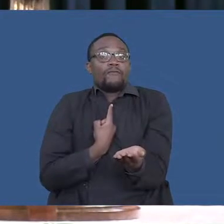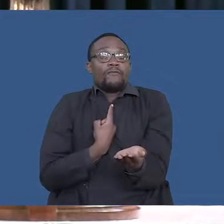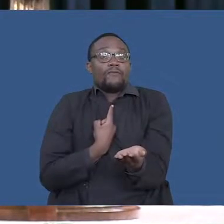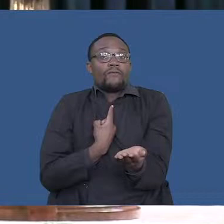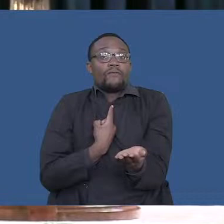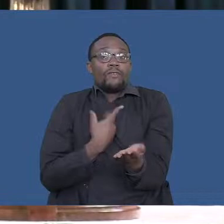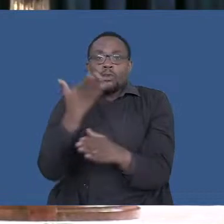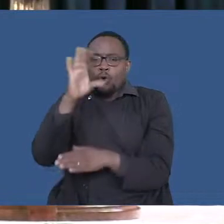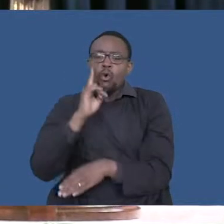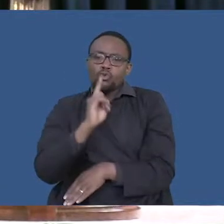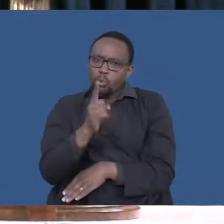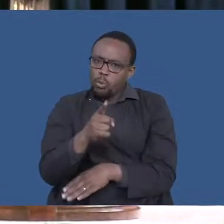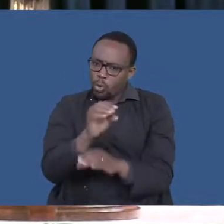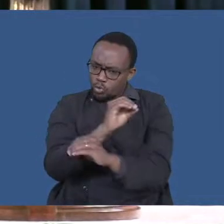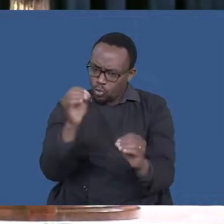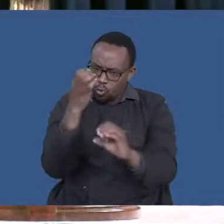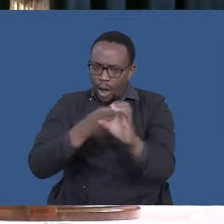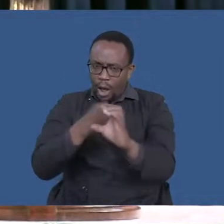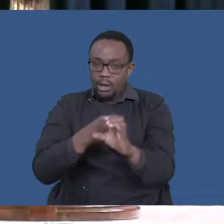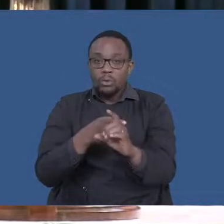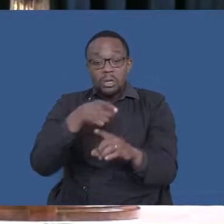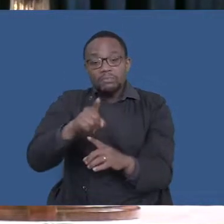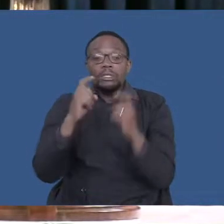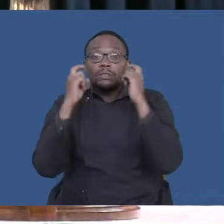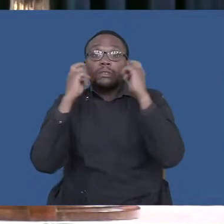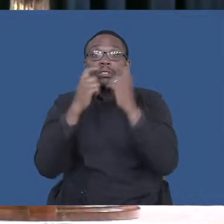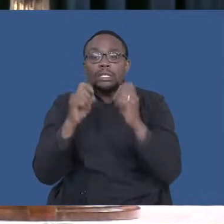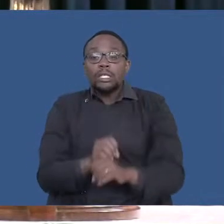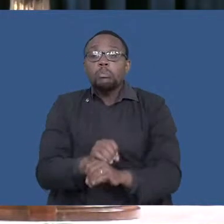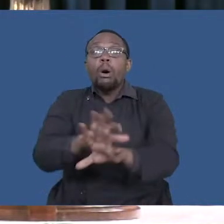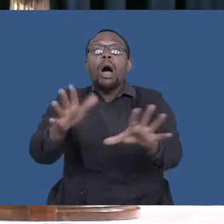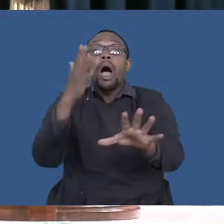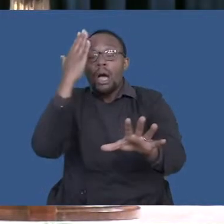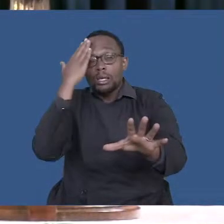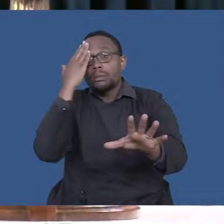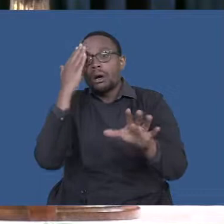stuff that God had warned them not to take. And sin reigned in the camp.